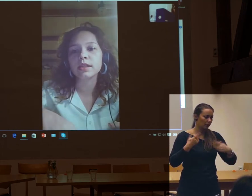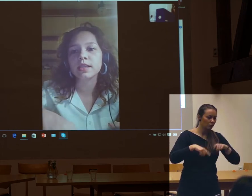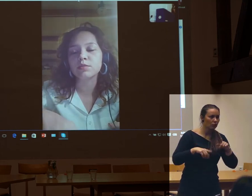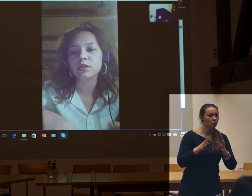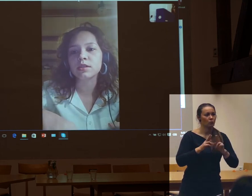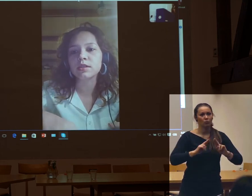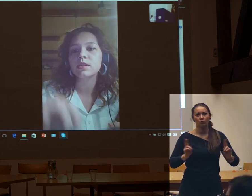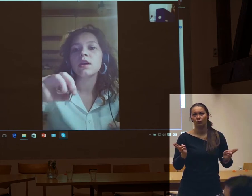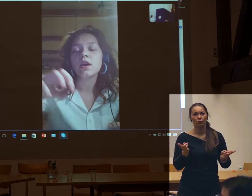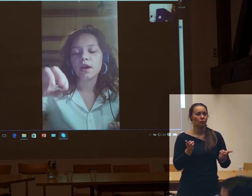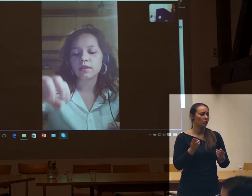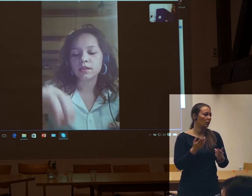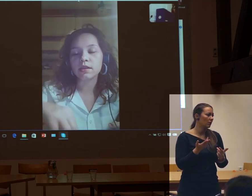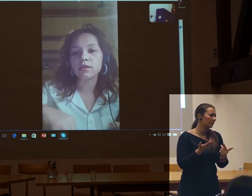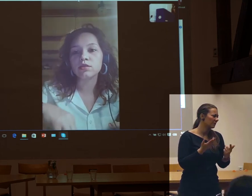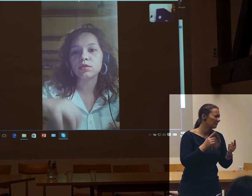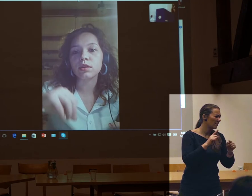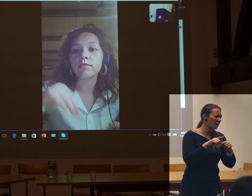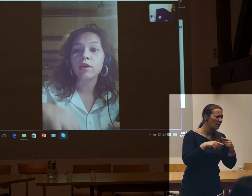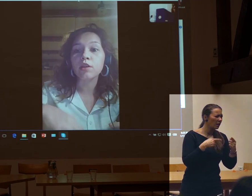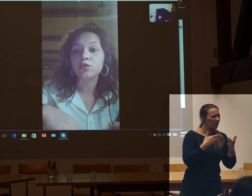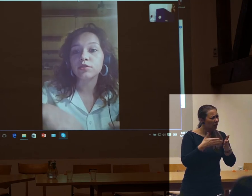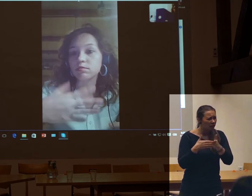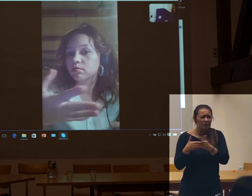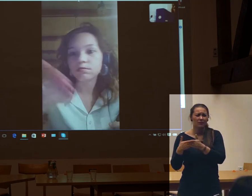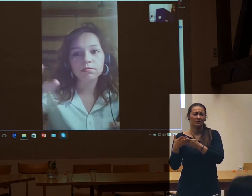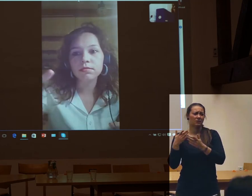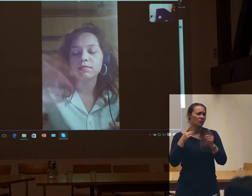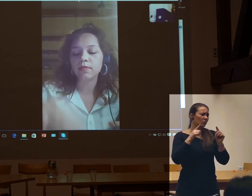cultural consumptions, and to the culture,